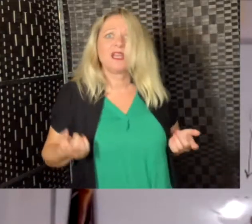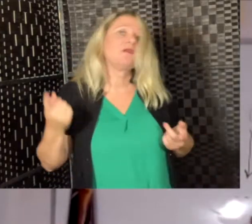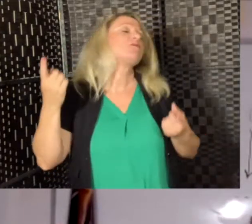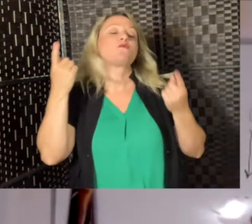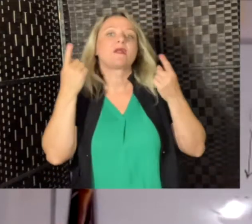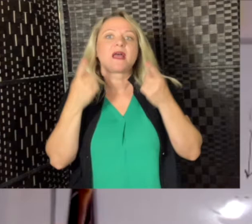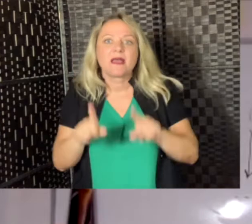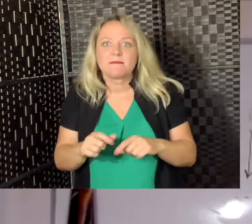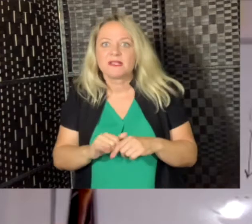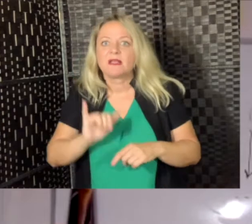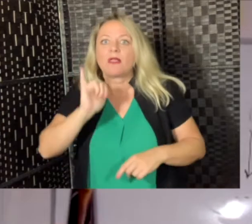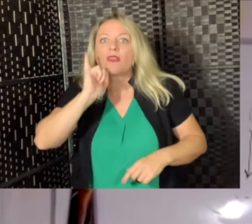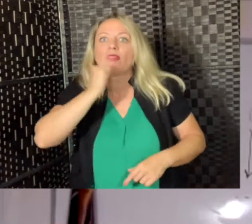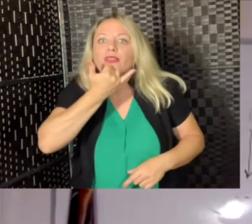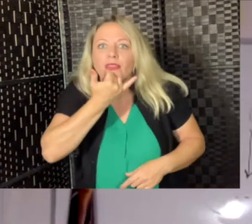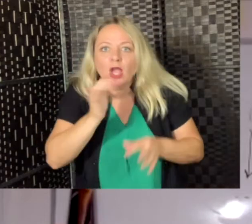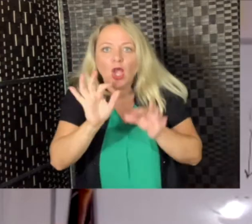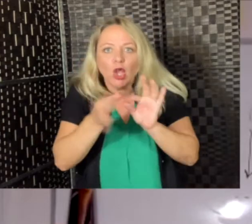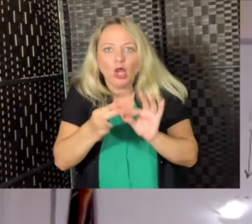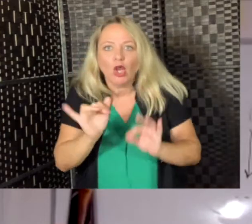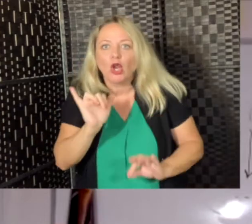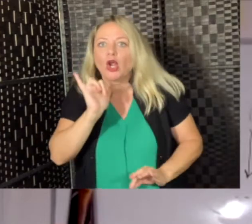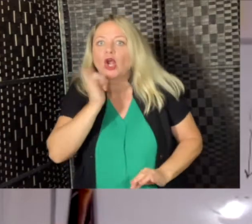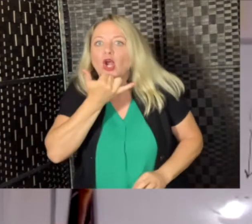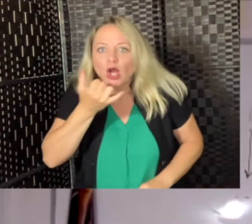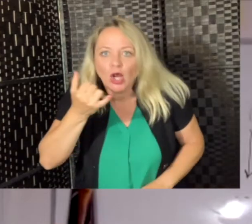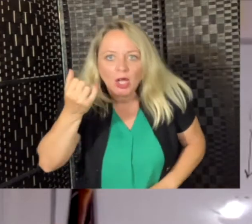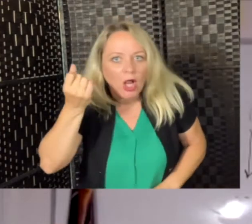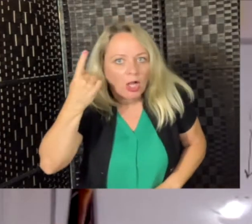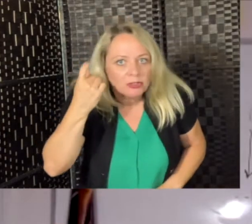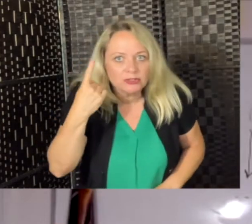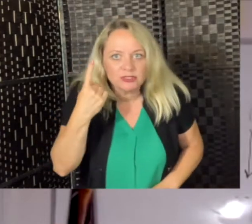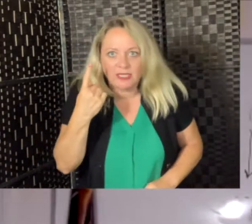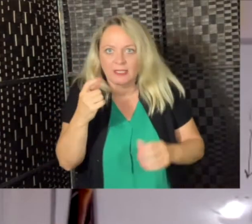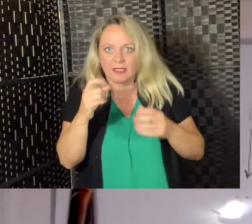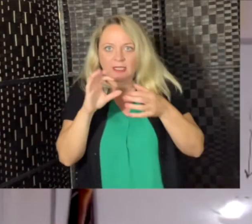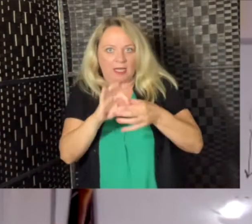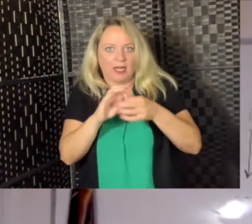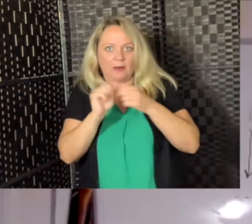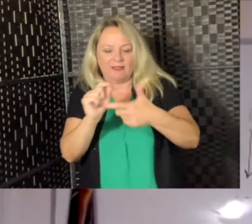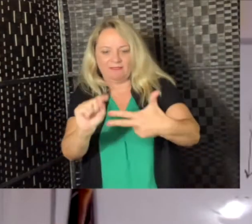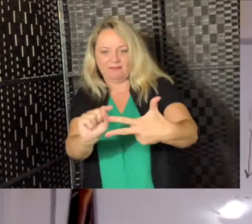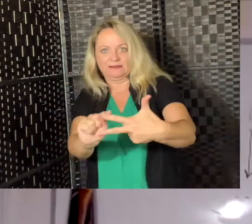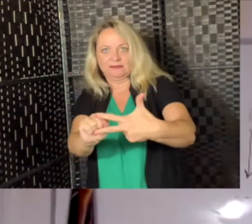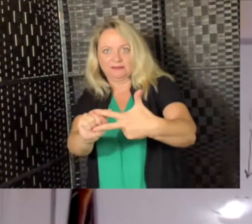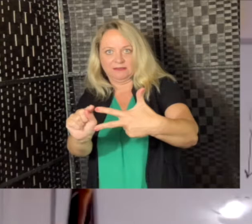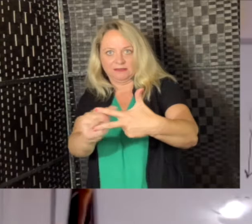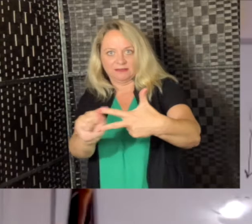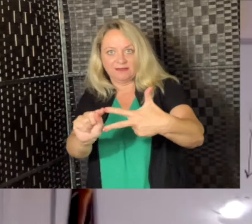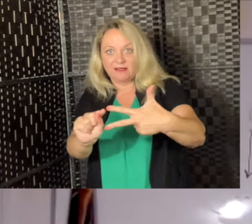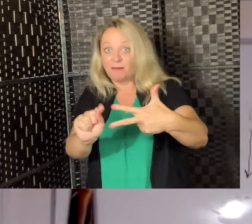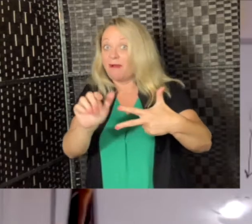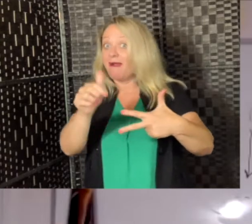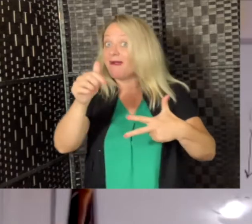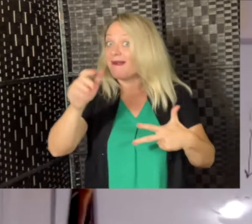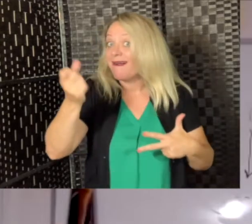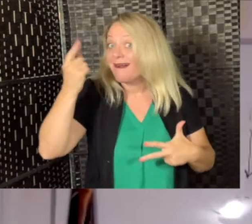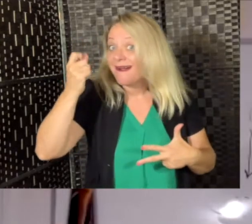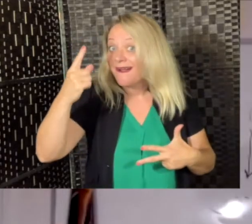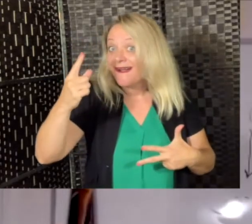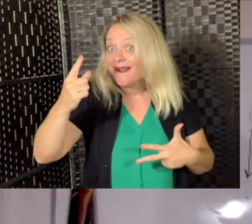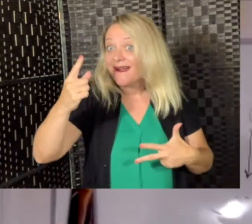misinterpreting about this power struggle stage. Now, the good news is there's a third stage.